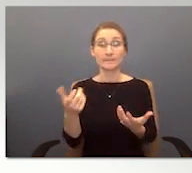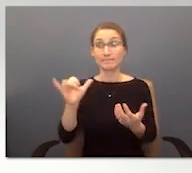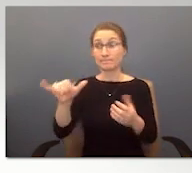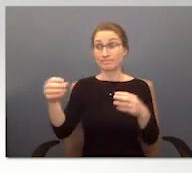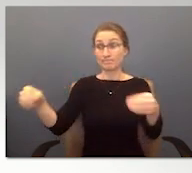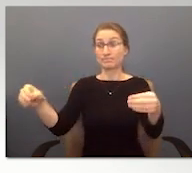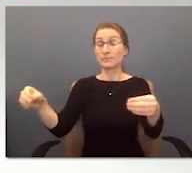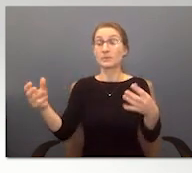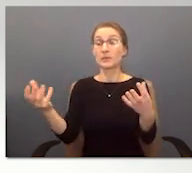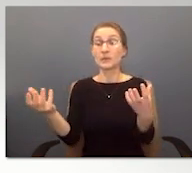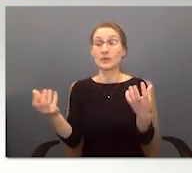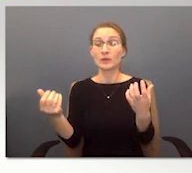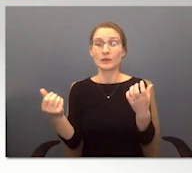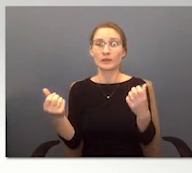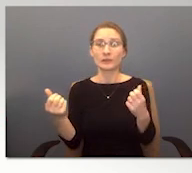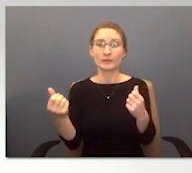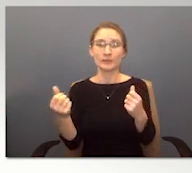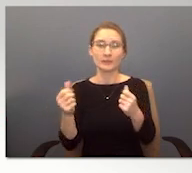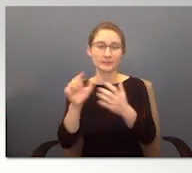to prison. Please help me.